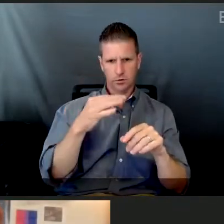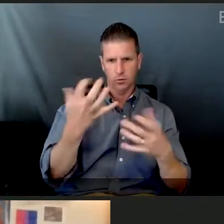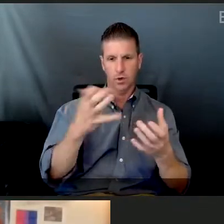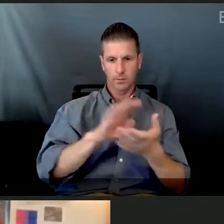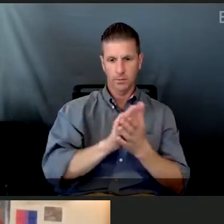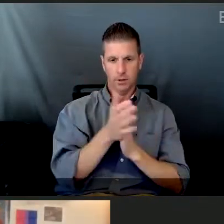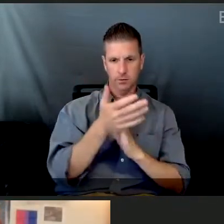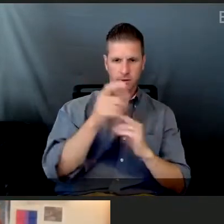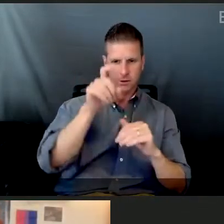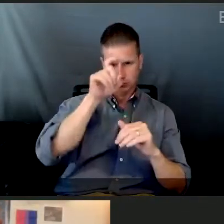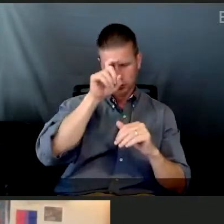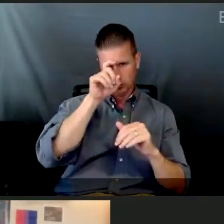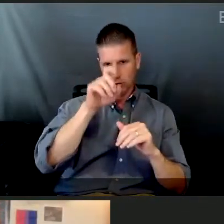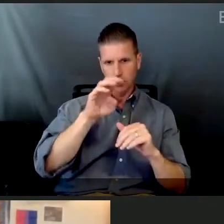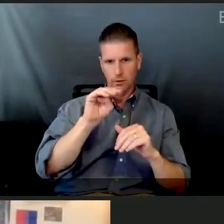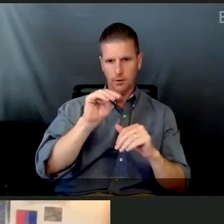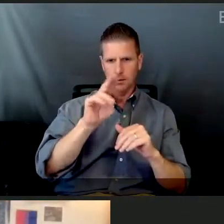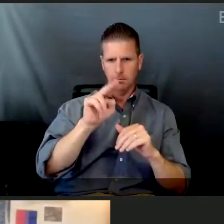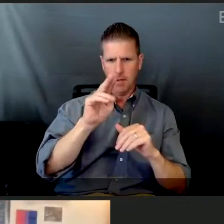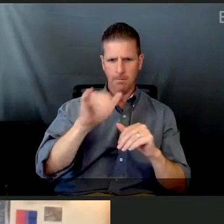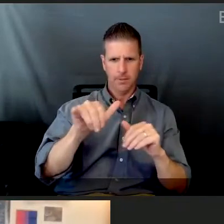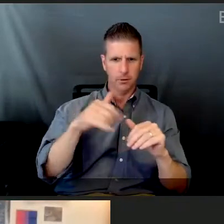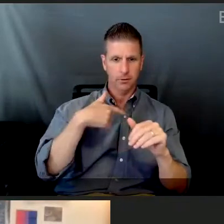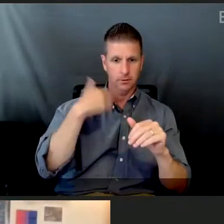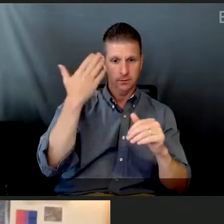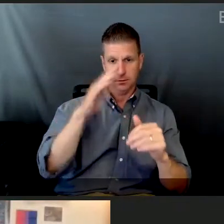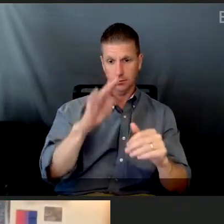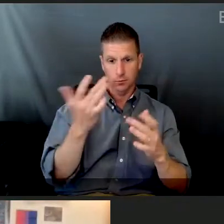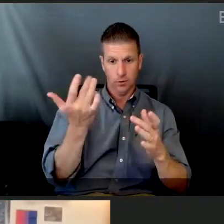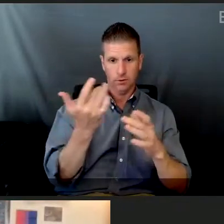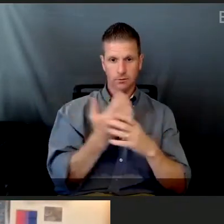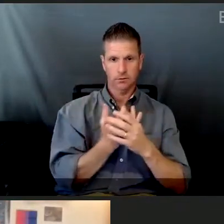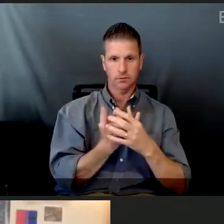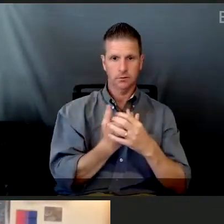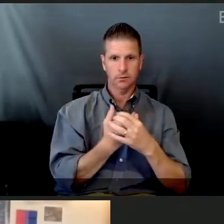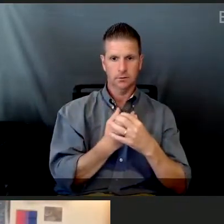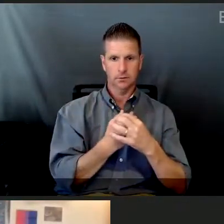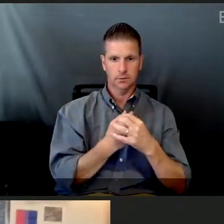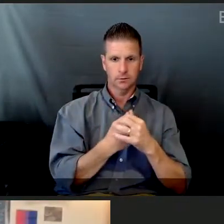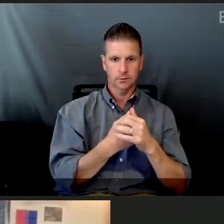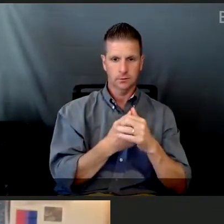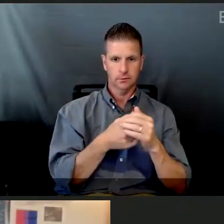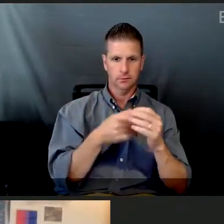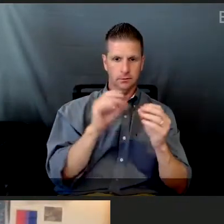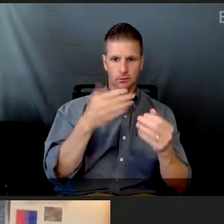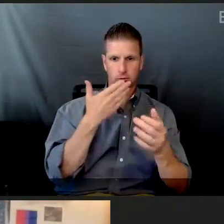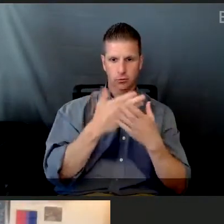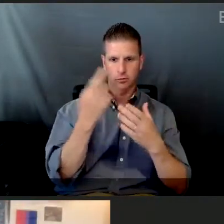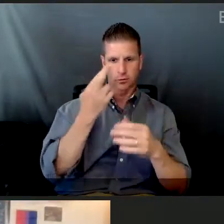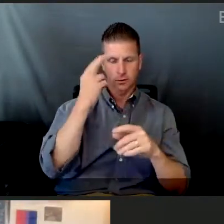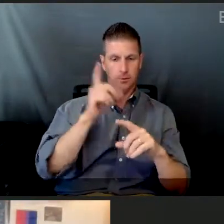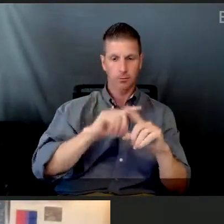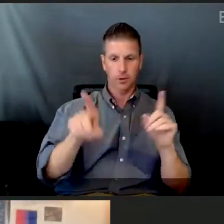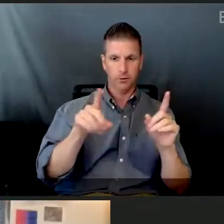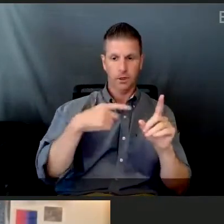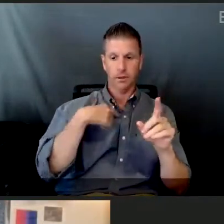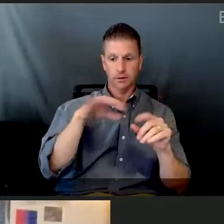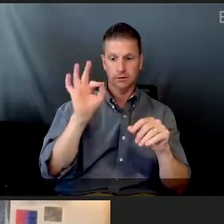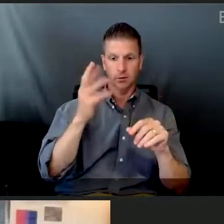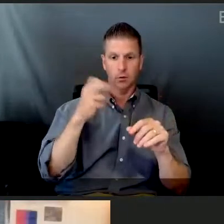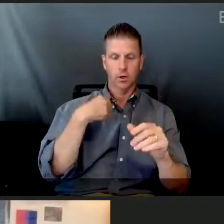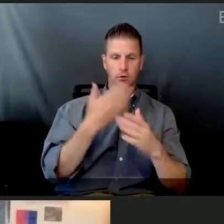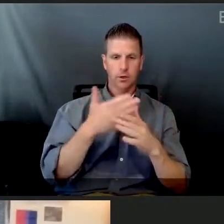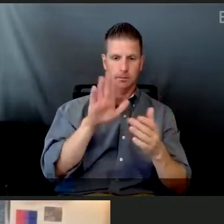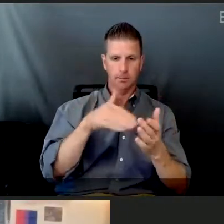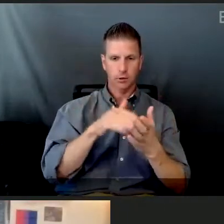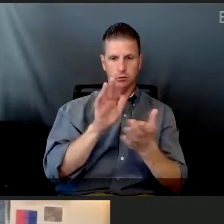an Egyptian mummy. And I don't really know why that is. So there's no good reason. But I discovered when I got to middle school that I